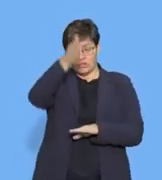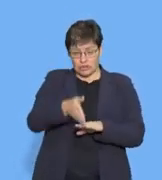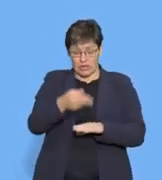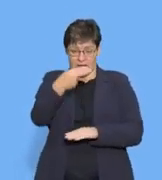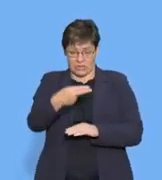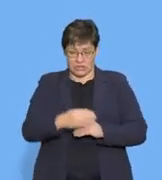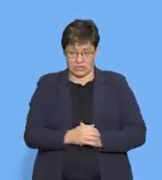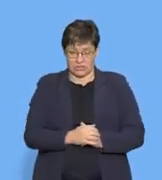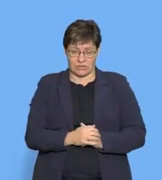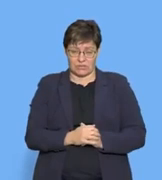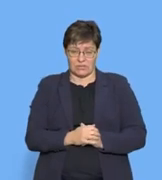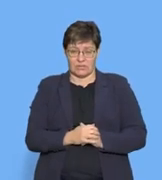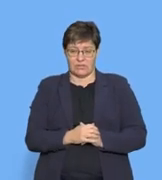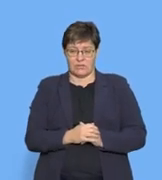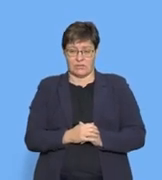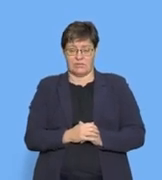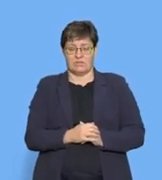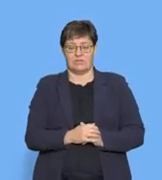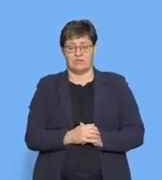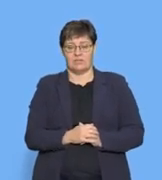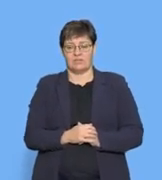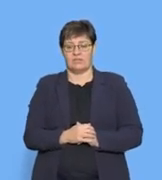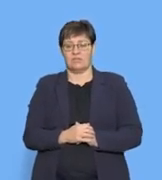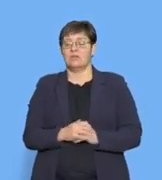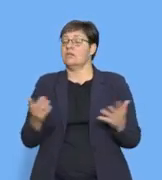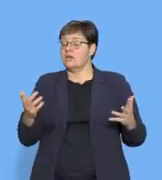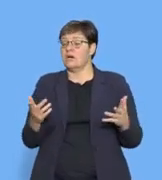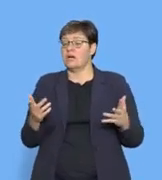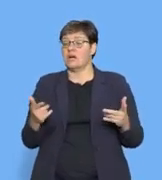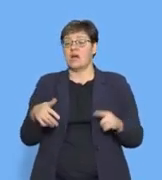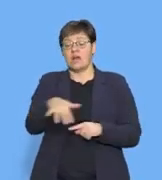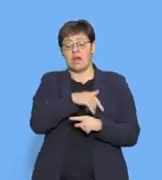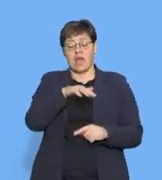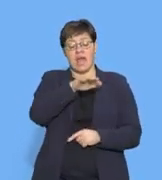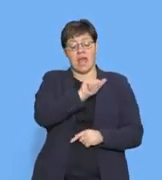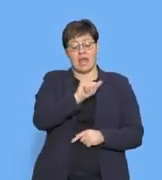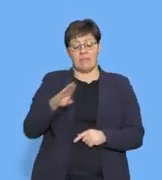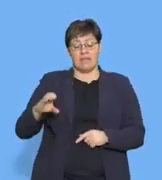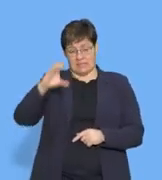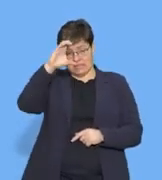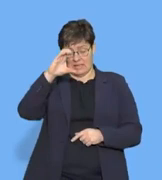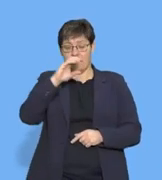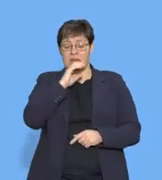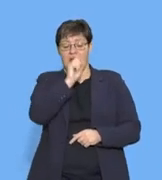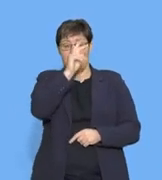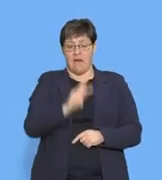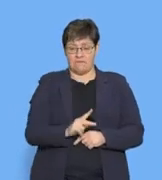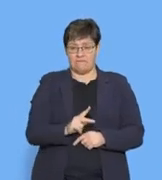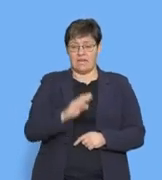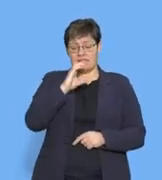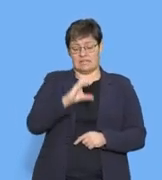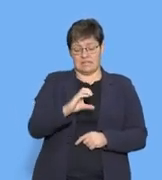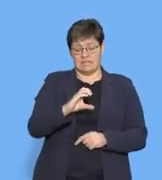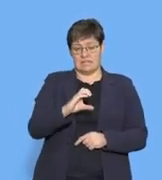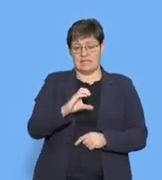we've constructed, which is this height. So, CH. So, if we were to find the area of triangle